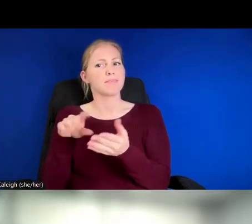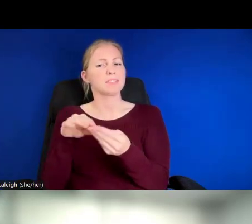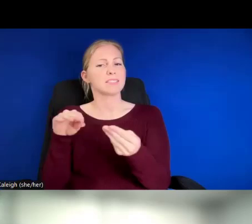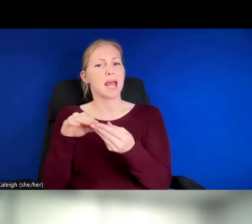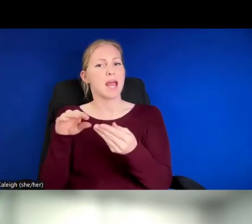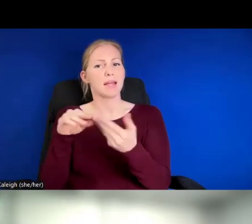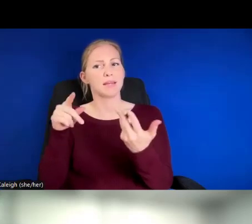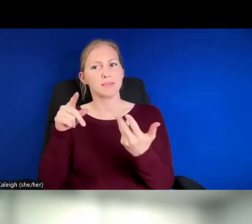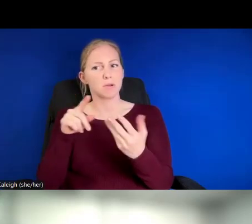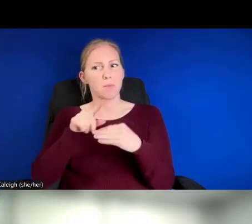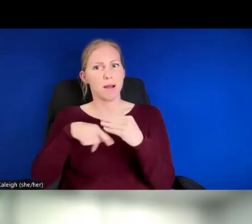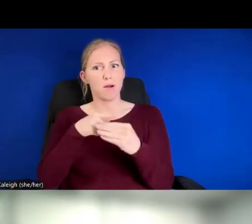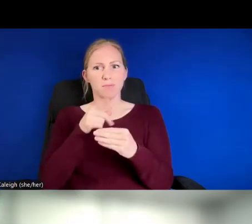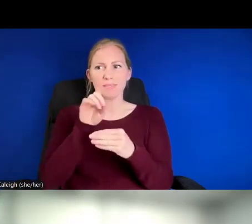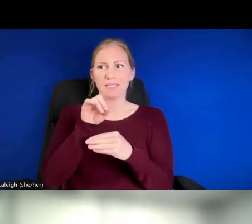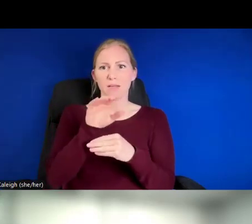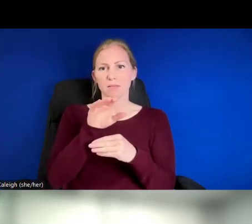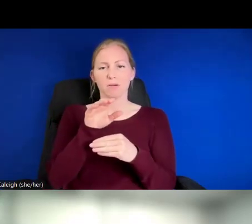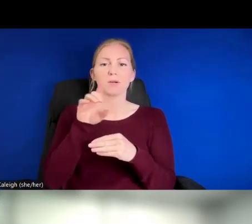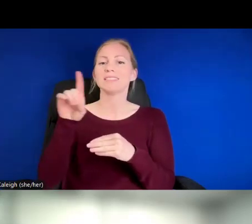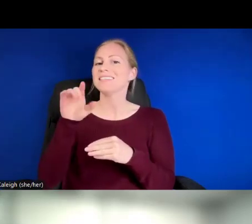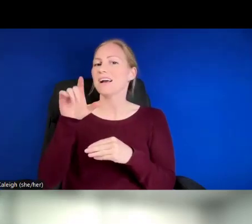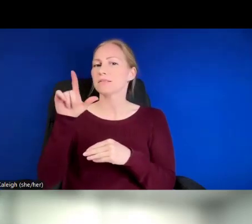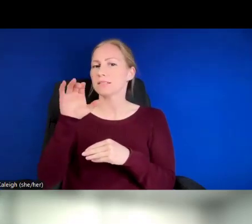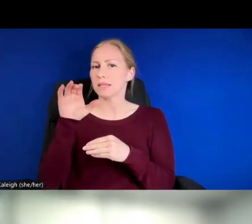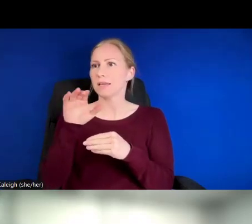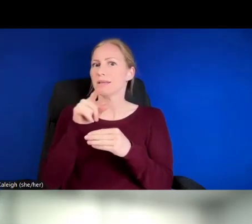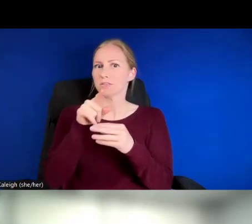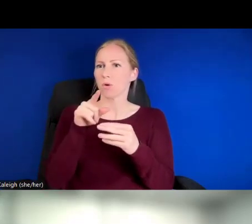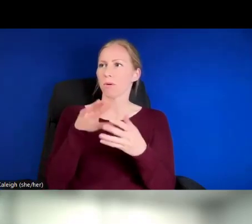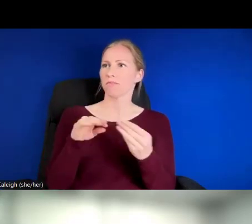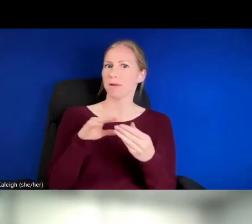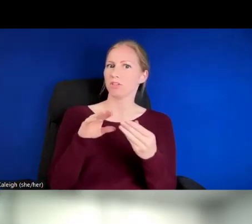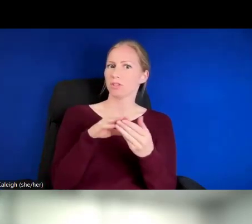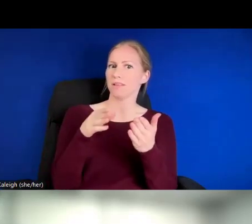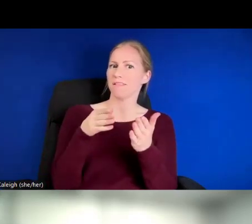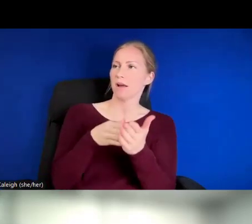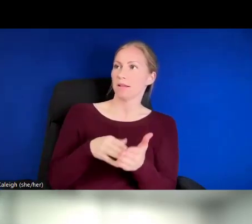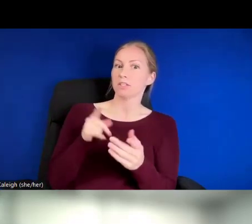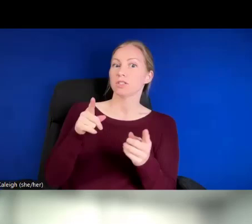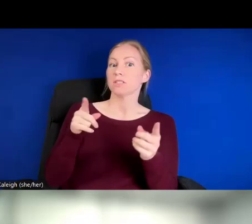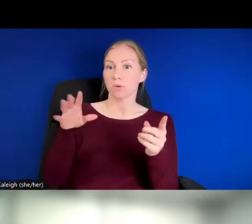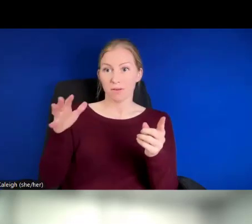DLC mentioned here, and asks if we've met with her directly on this issue?